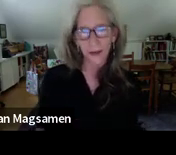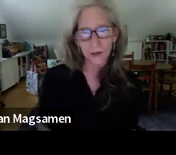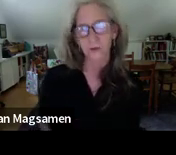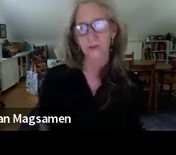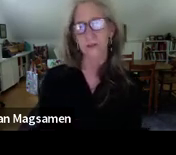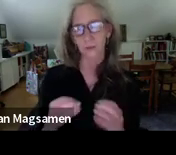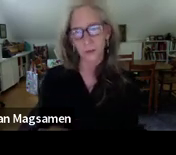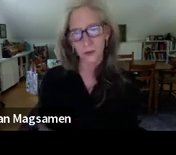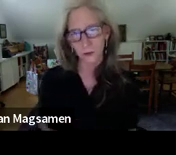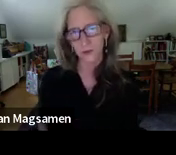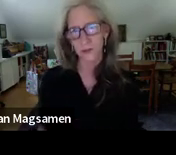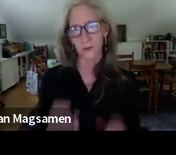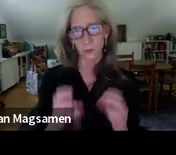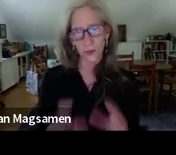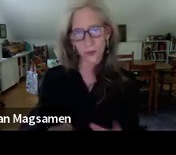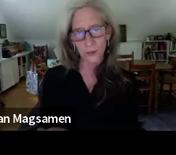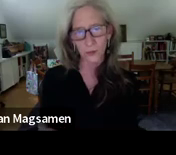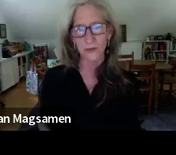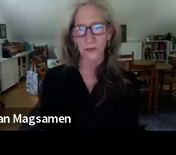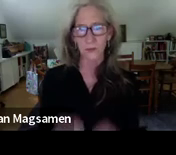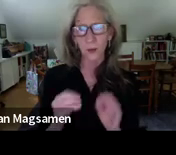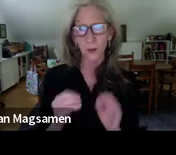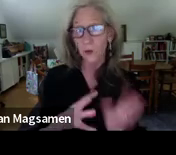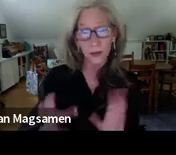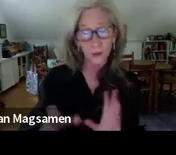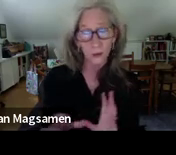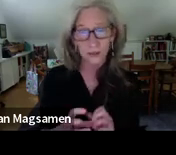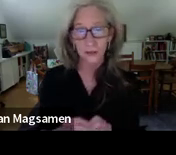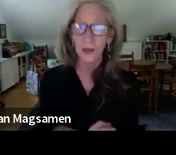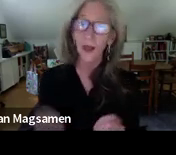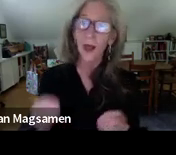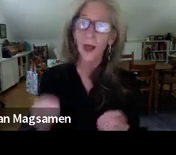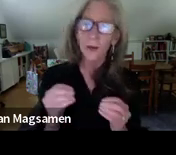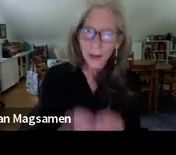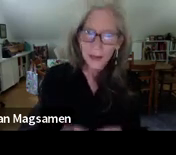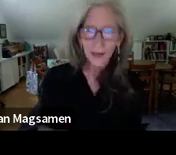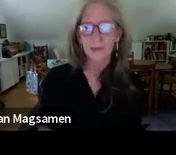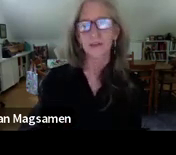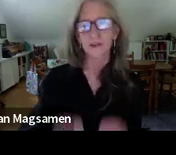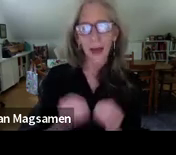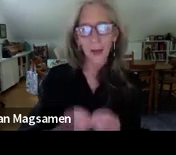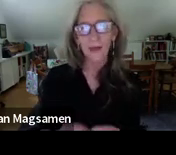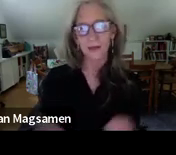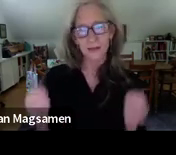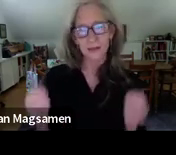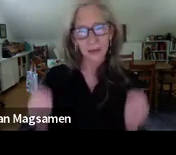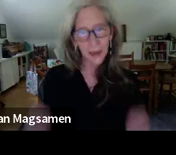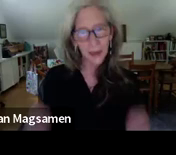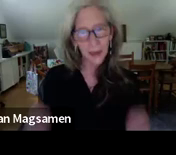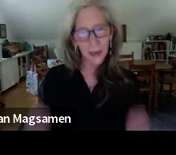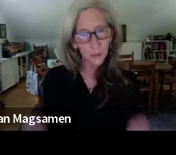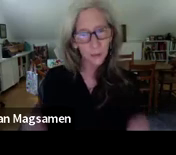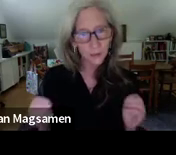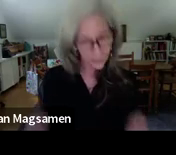So cardiovascular systems, muscular systems, respiratory systems, immune and endocrine systems. But in many cases, they're